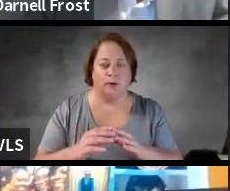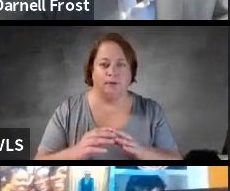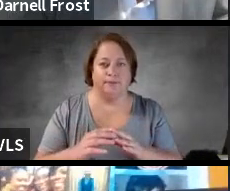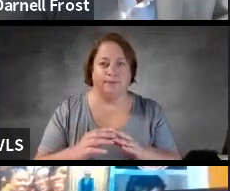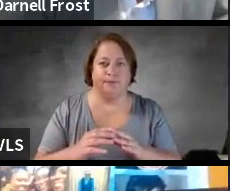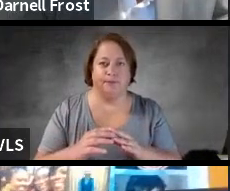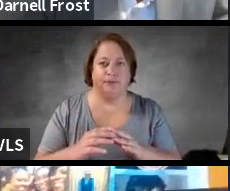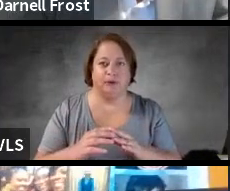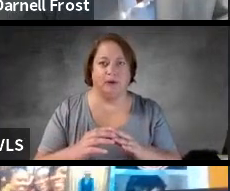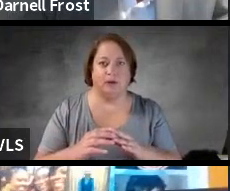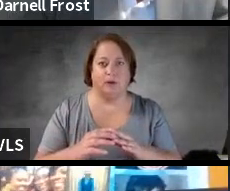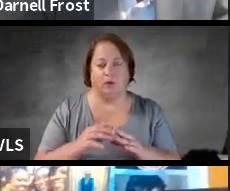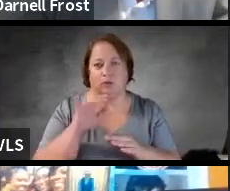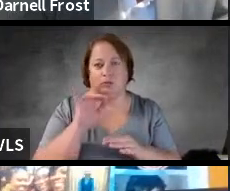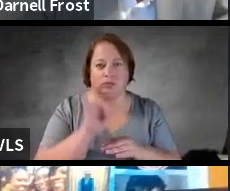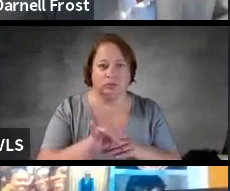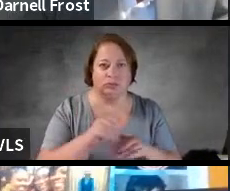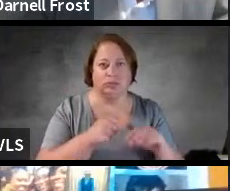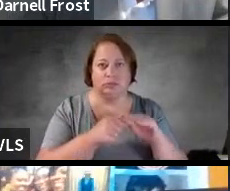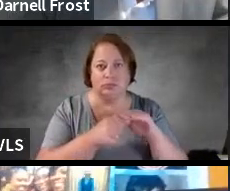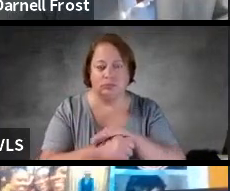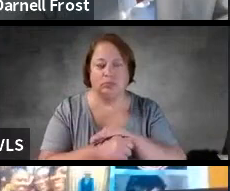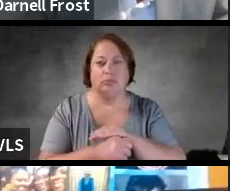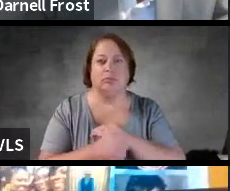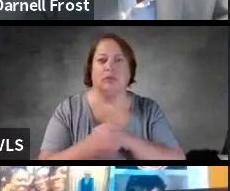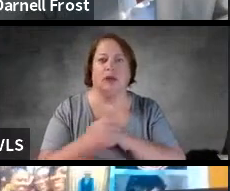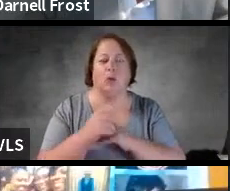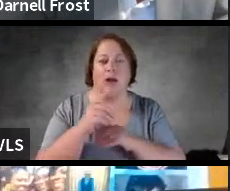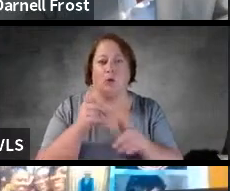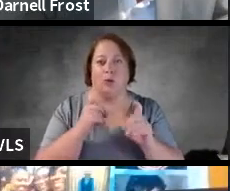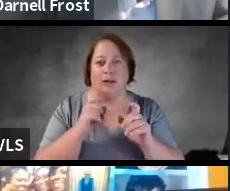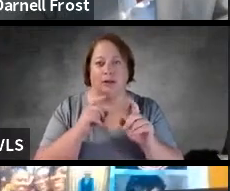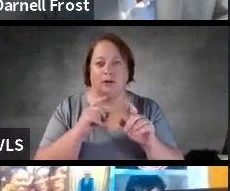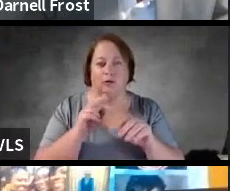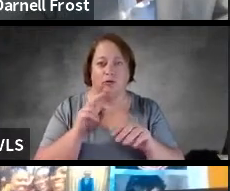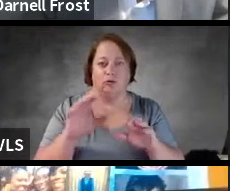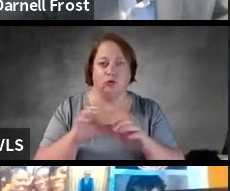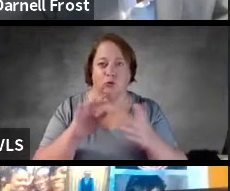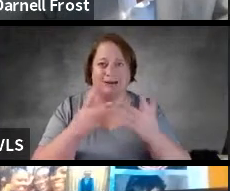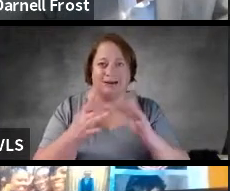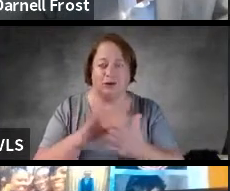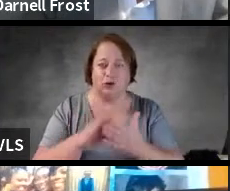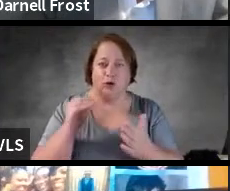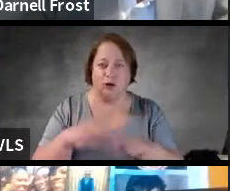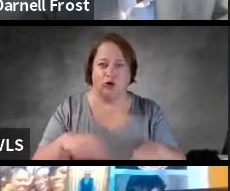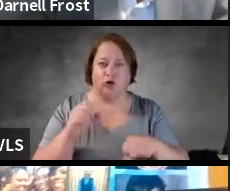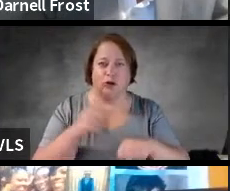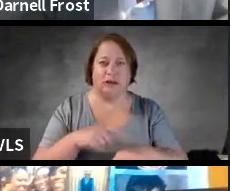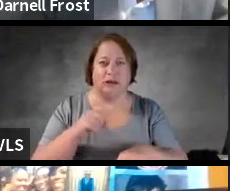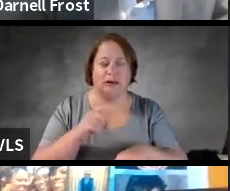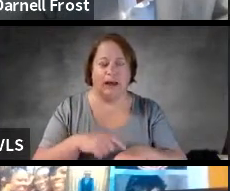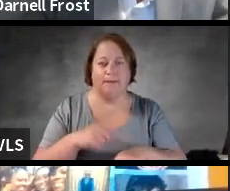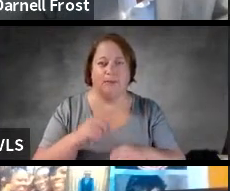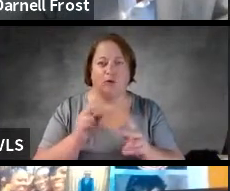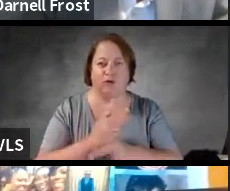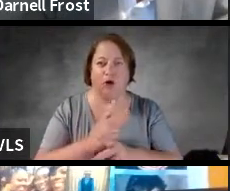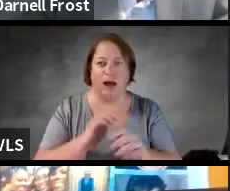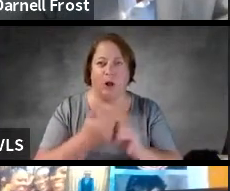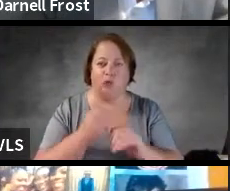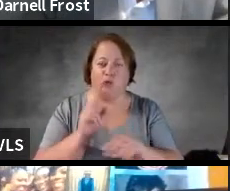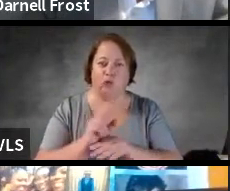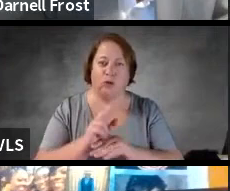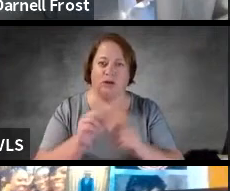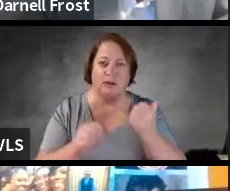when we were doing shelter in place, and we had to go to it very quickly to distance learning. And it took us some time to figure out how to utilize the